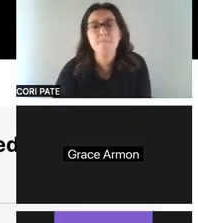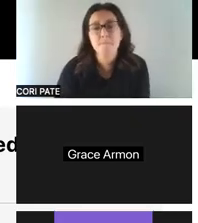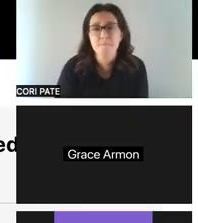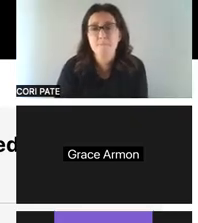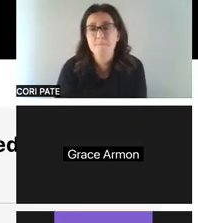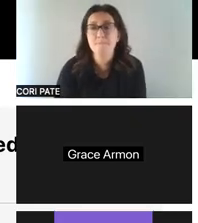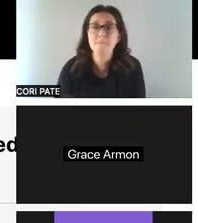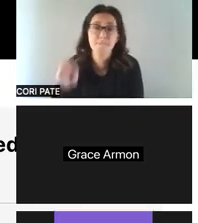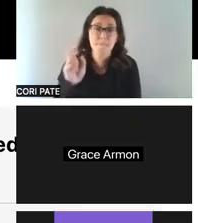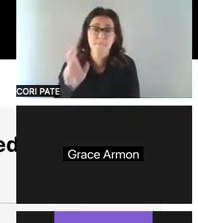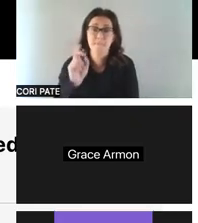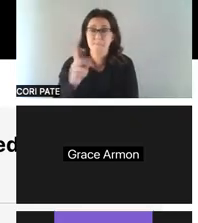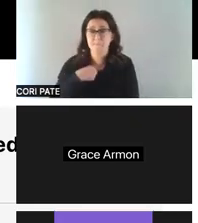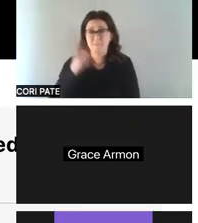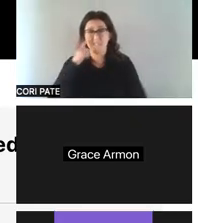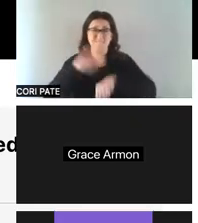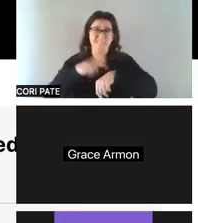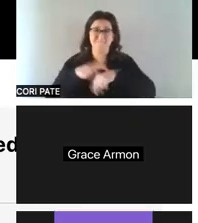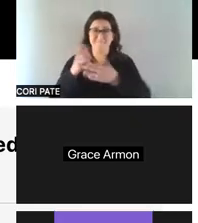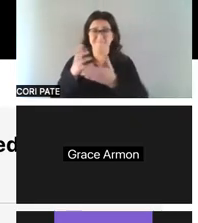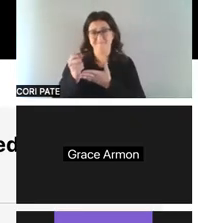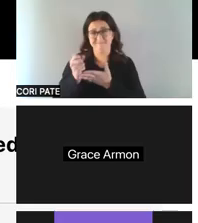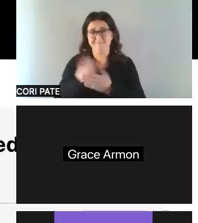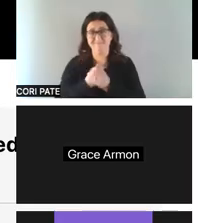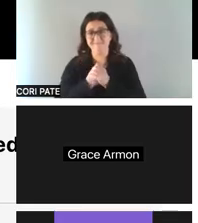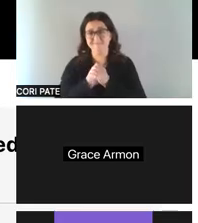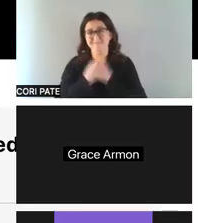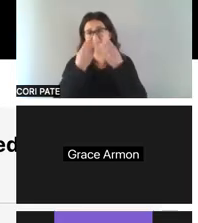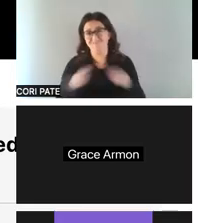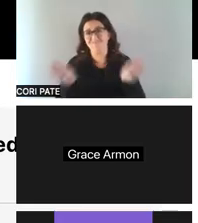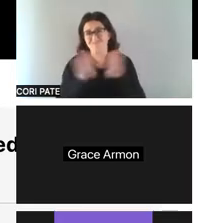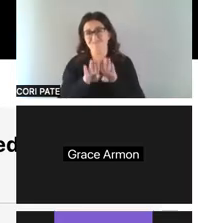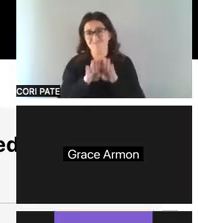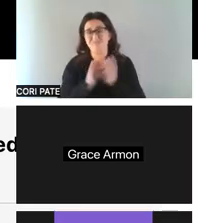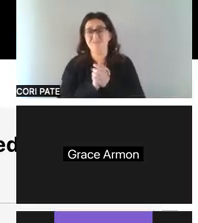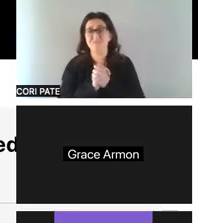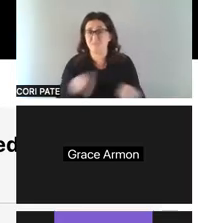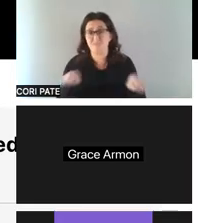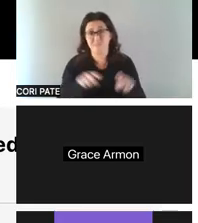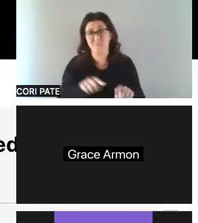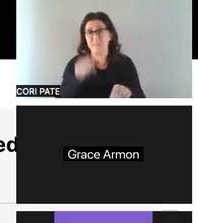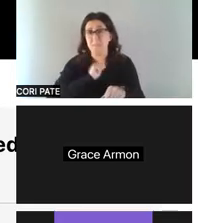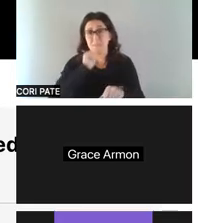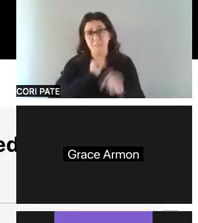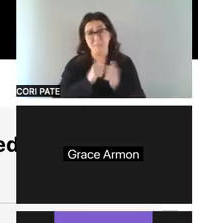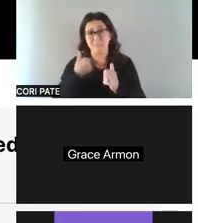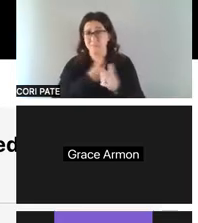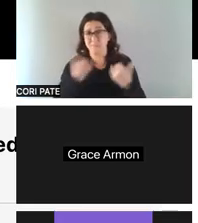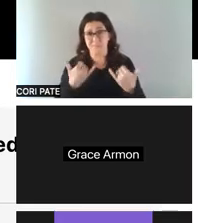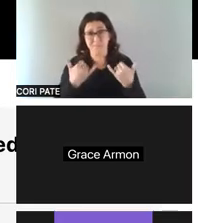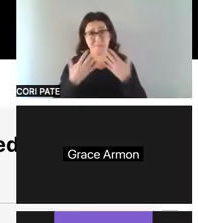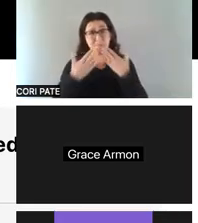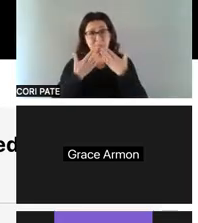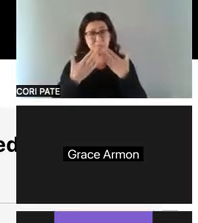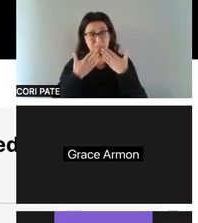All right. I think for the sake of time, we're going to go ahead and call this. You all have been extremely patient today. Thank you for